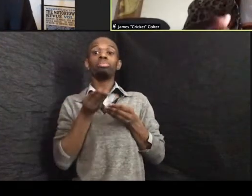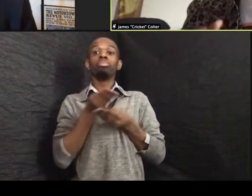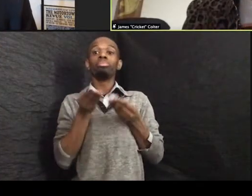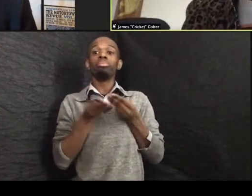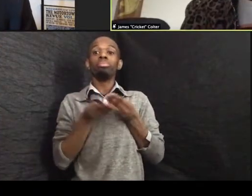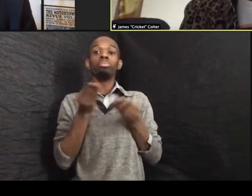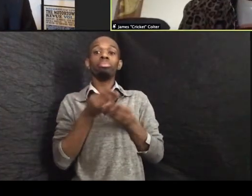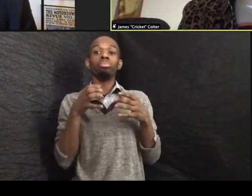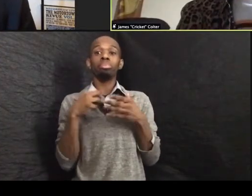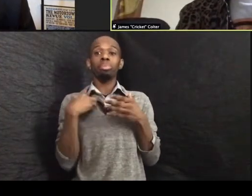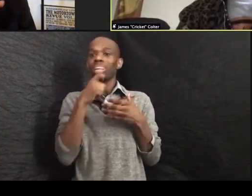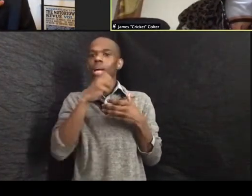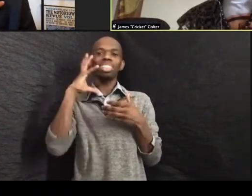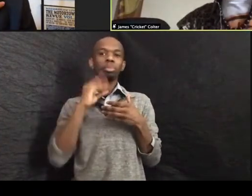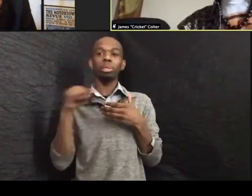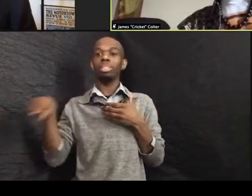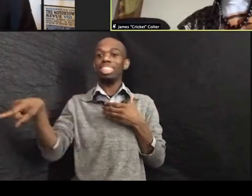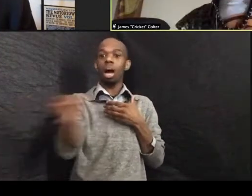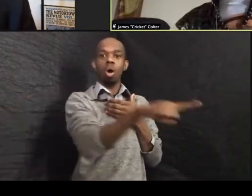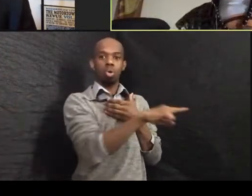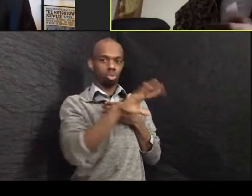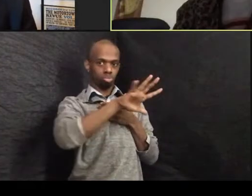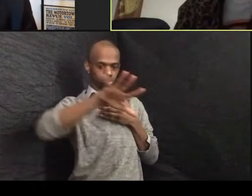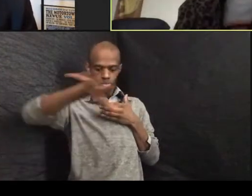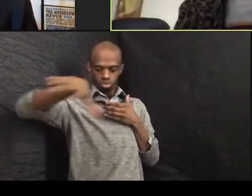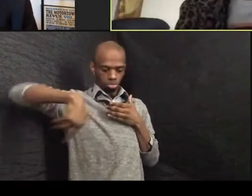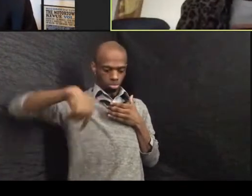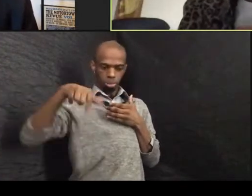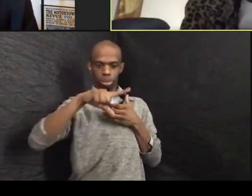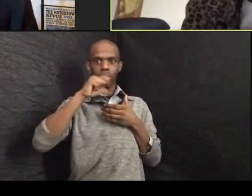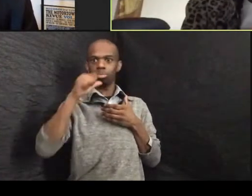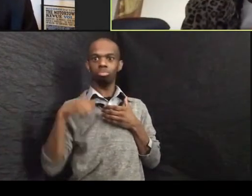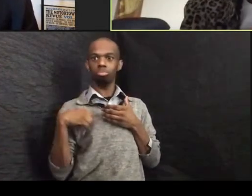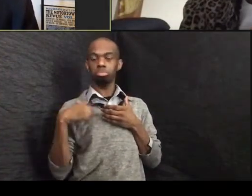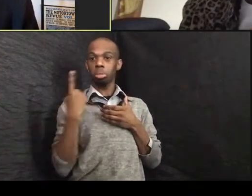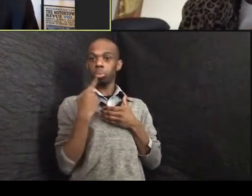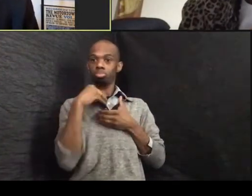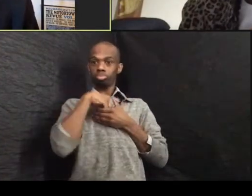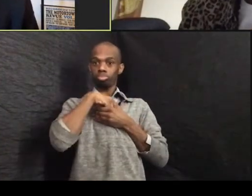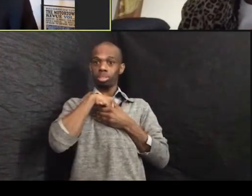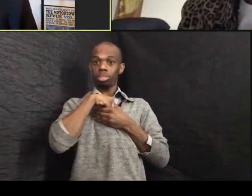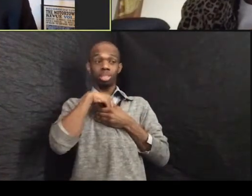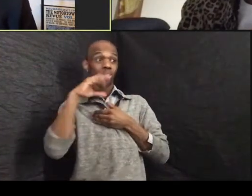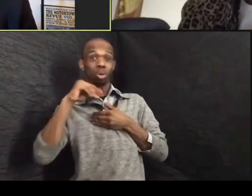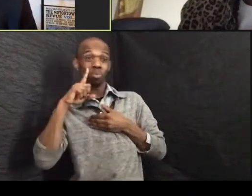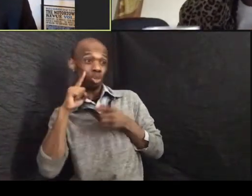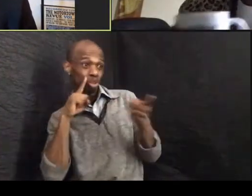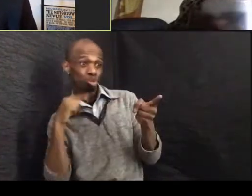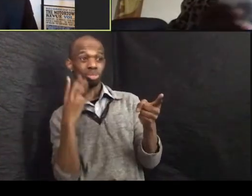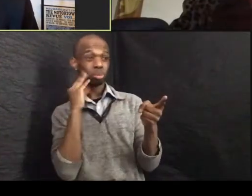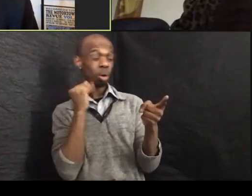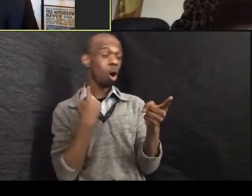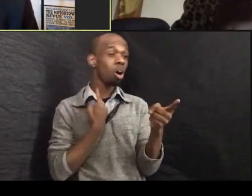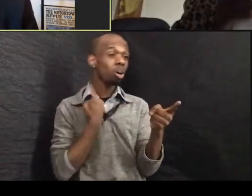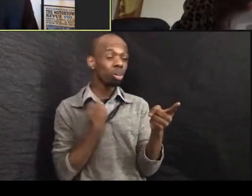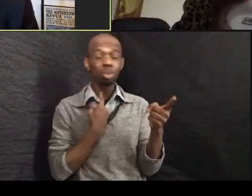to you, because that was I can't even imagine, man. Man, I appreciate it. That means the world from you, man. Like we